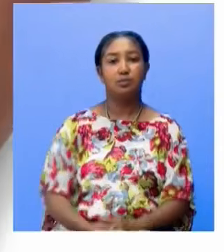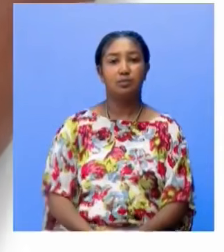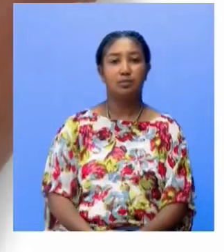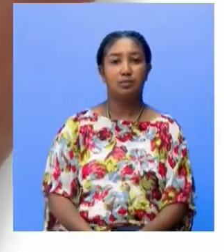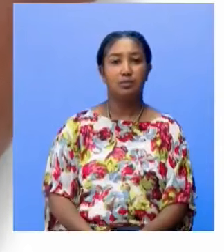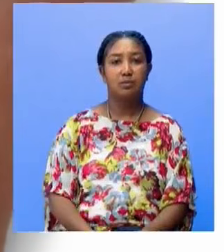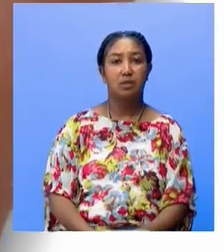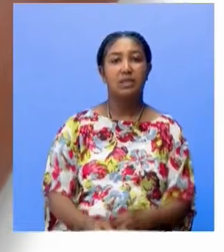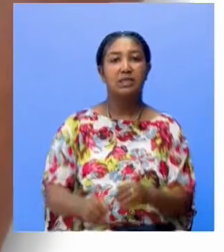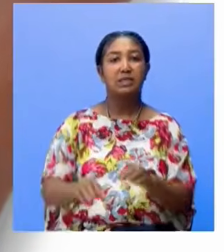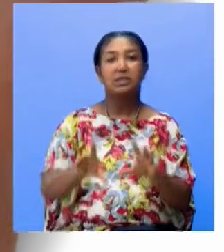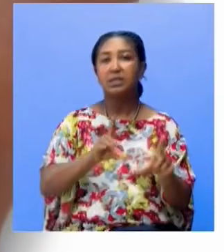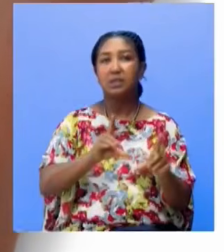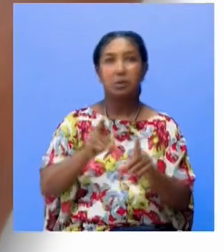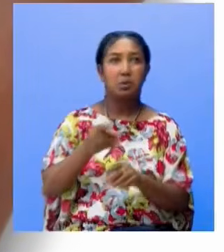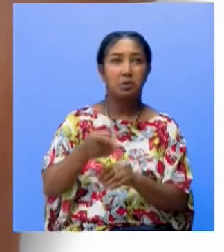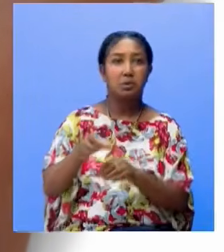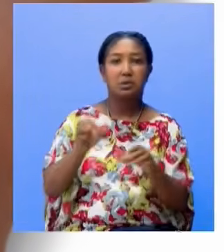did